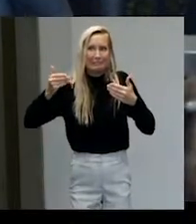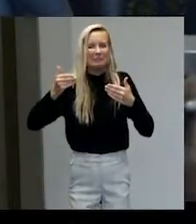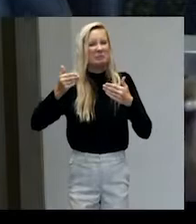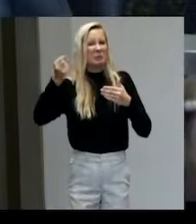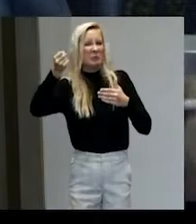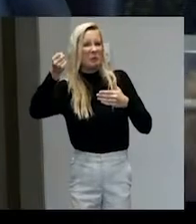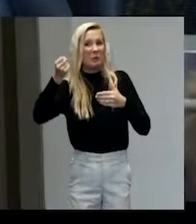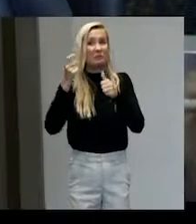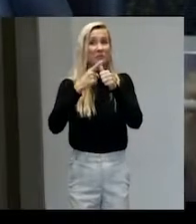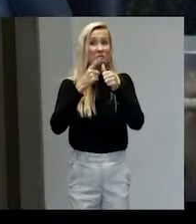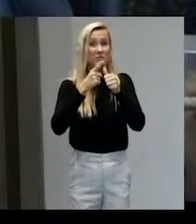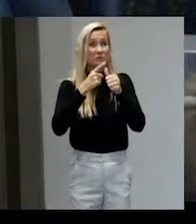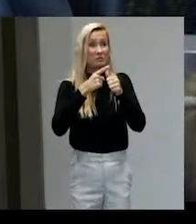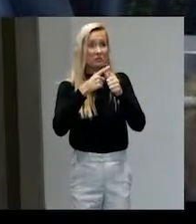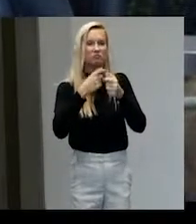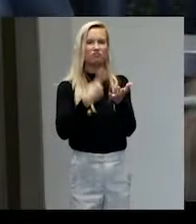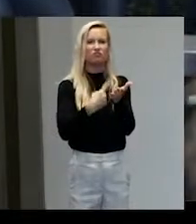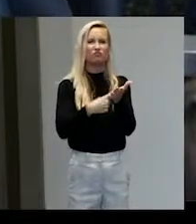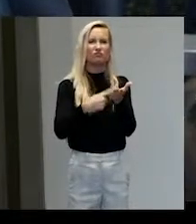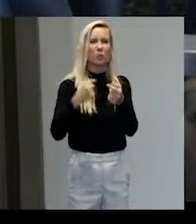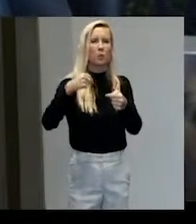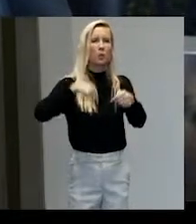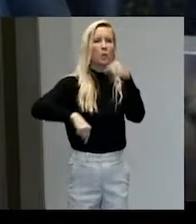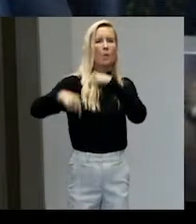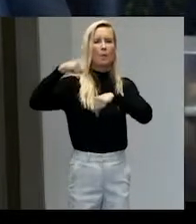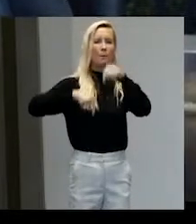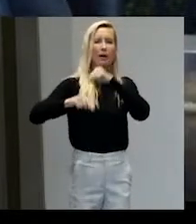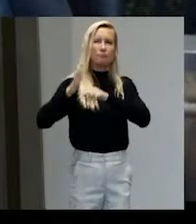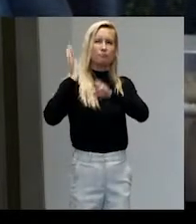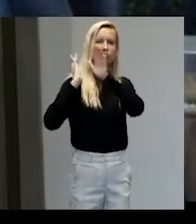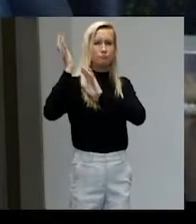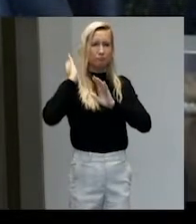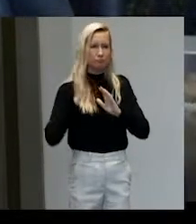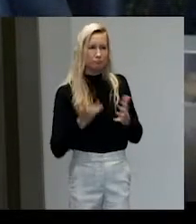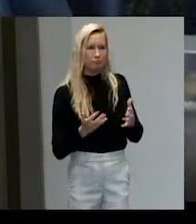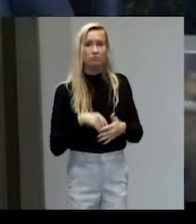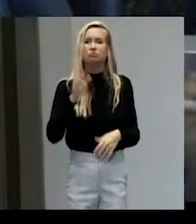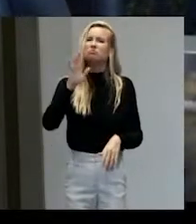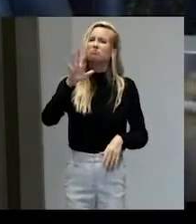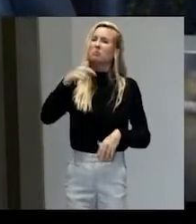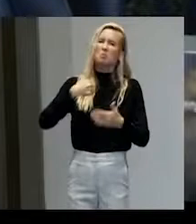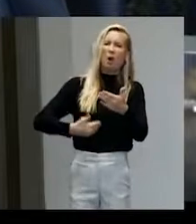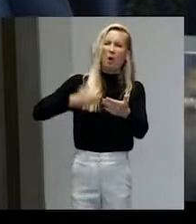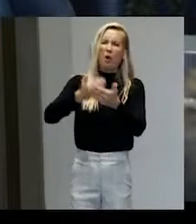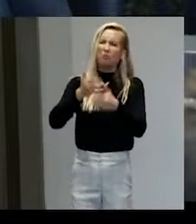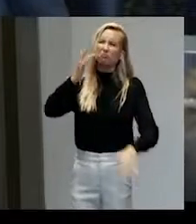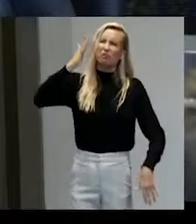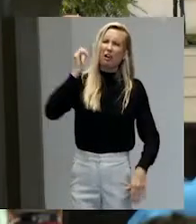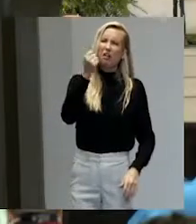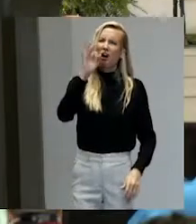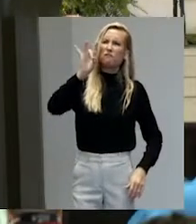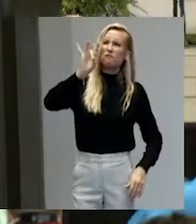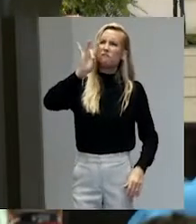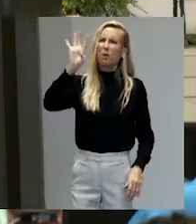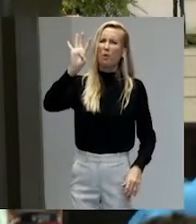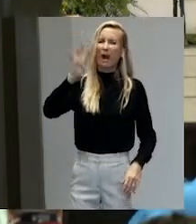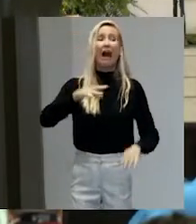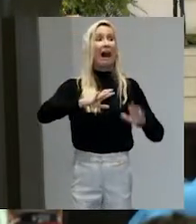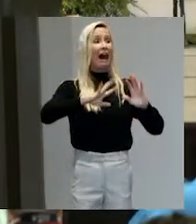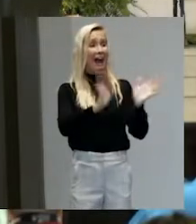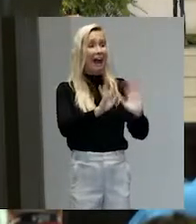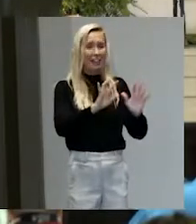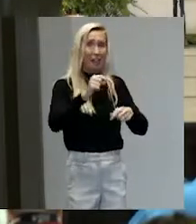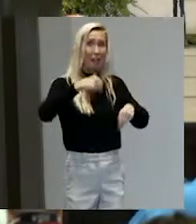little bit. Let's play Turn Back the Clock. I was born in 1984. Not quite that far